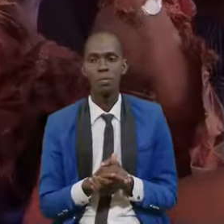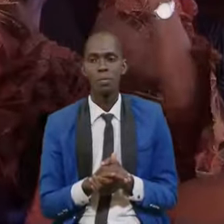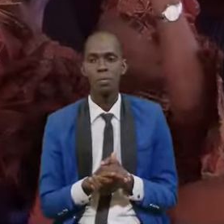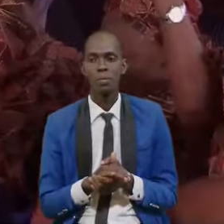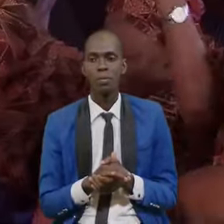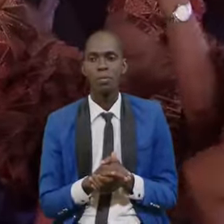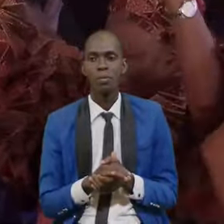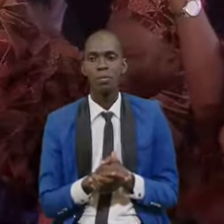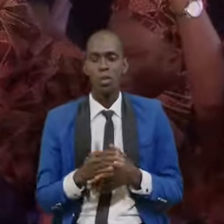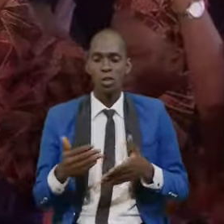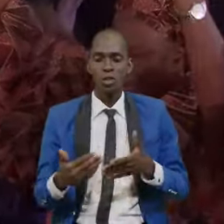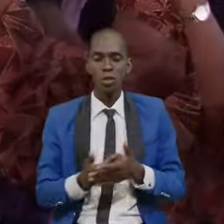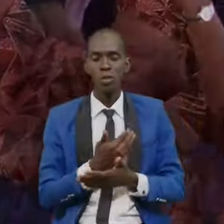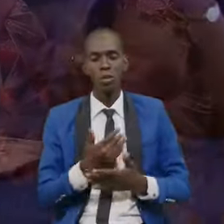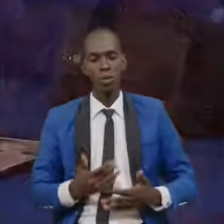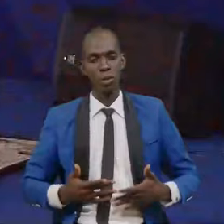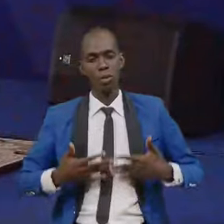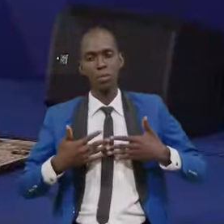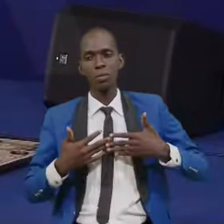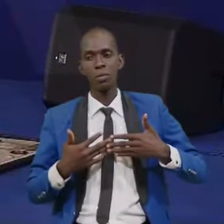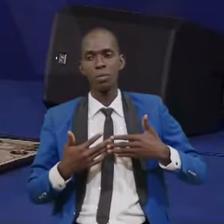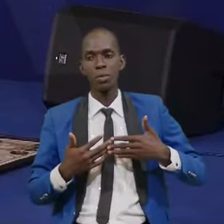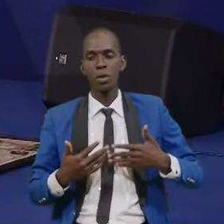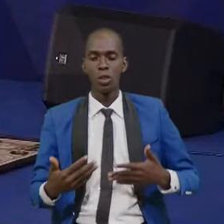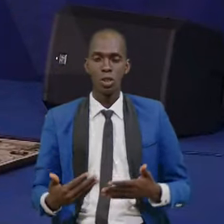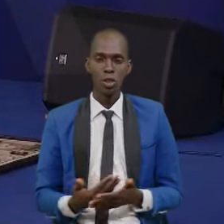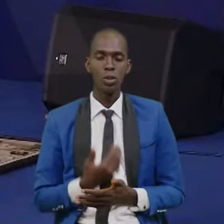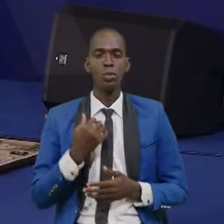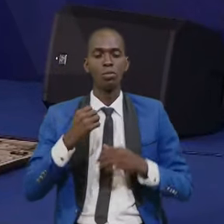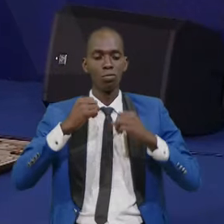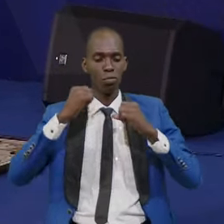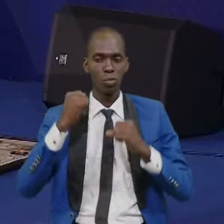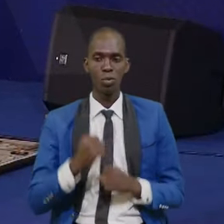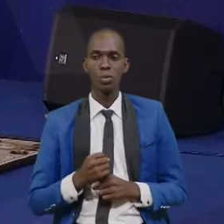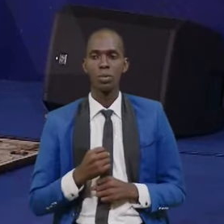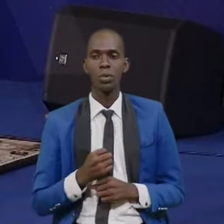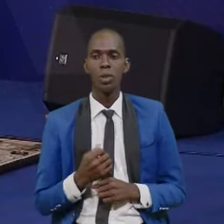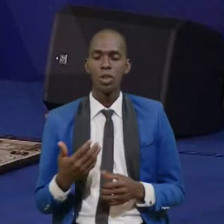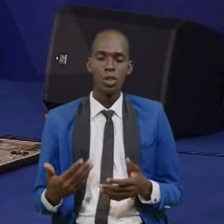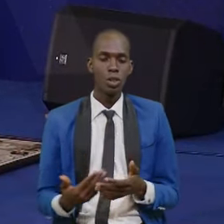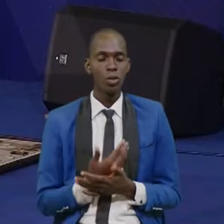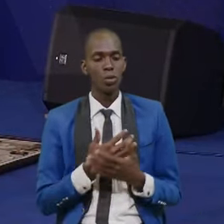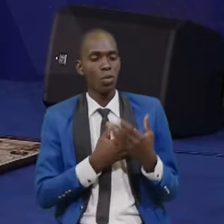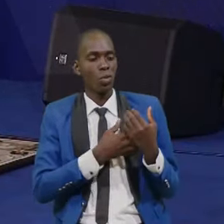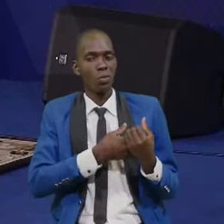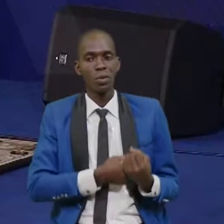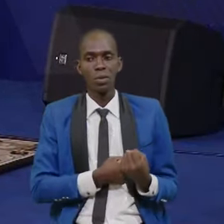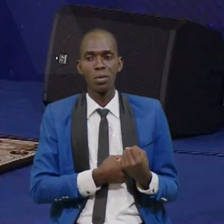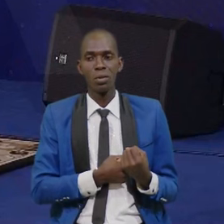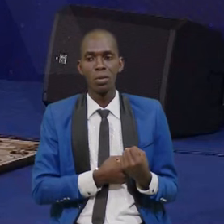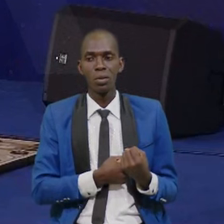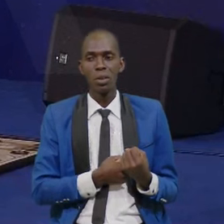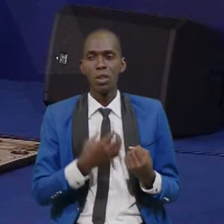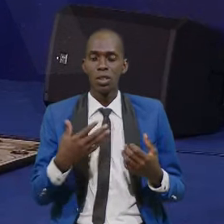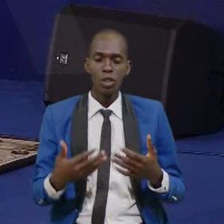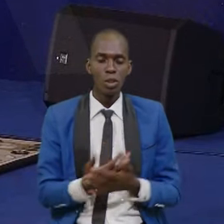Yeah. New life. New strength, amen. New confidence, amen. New